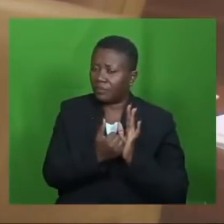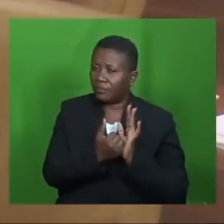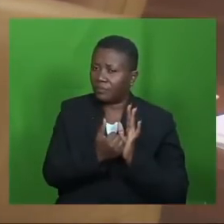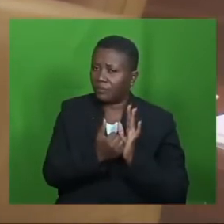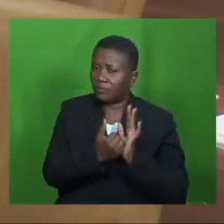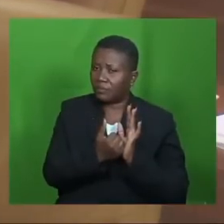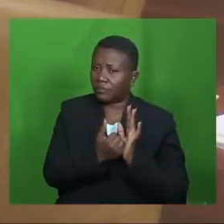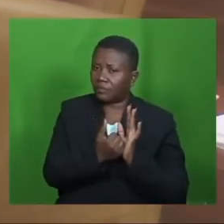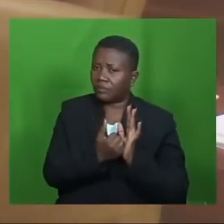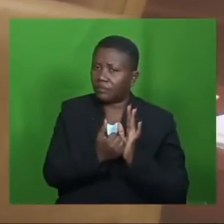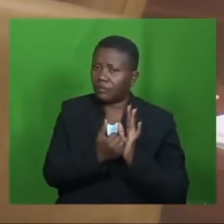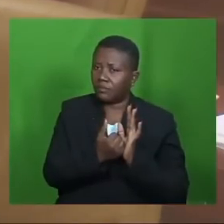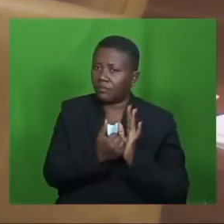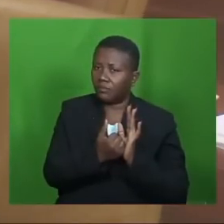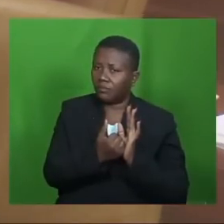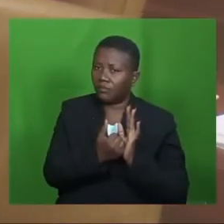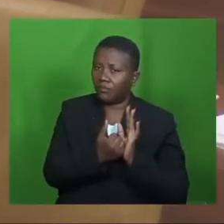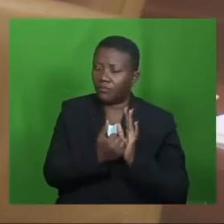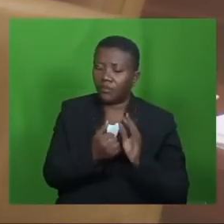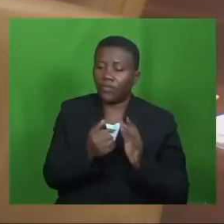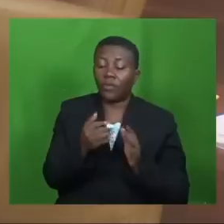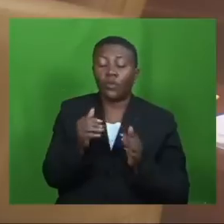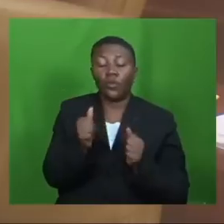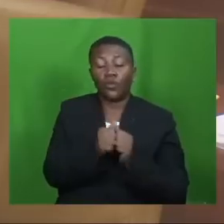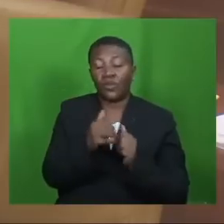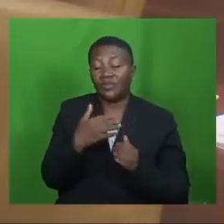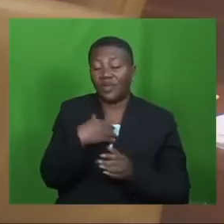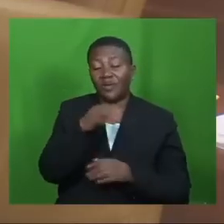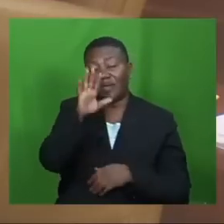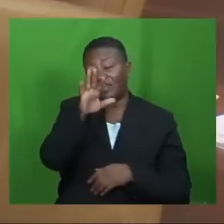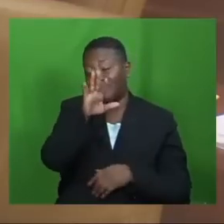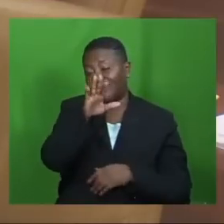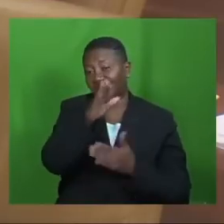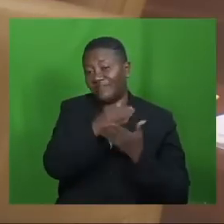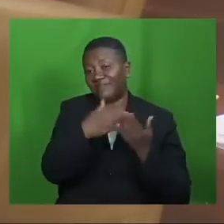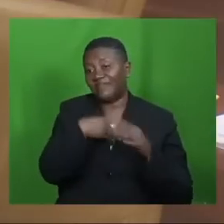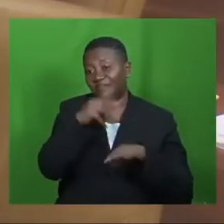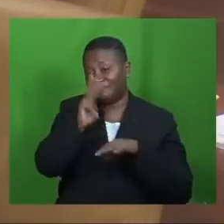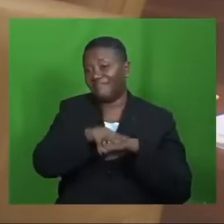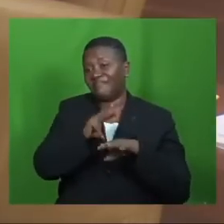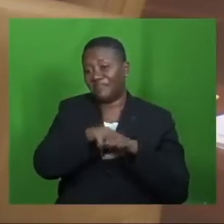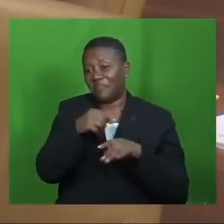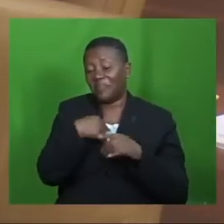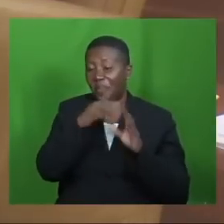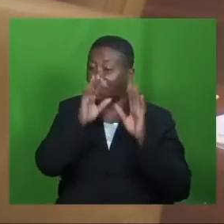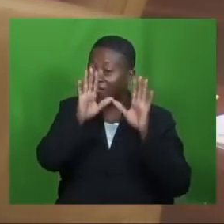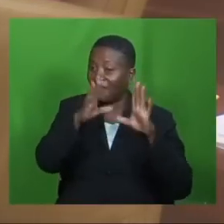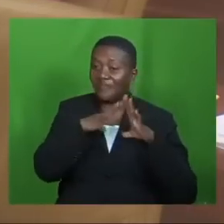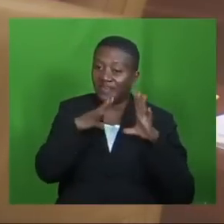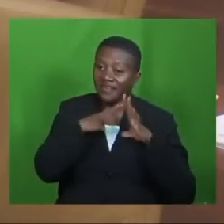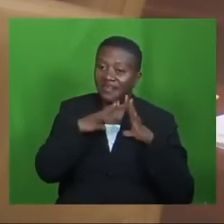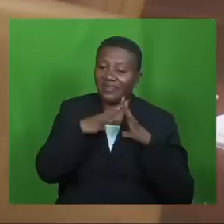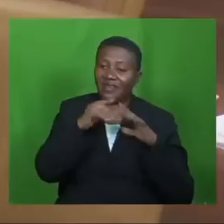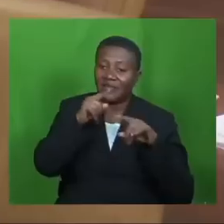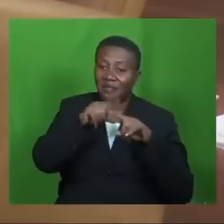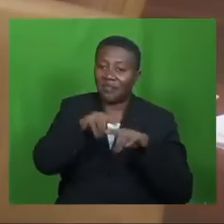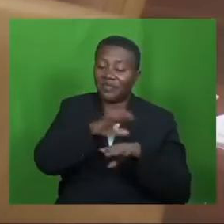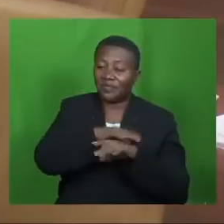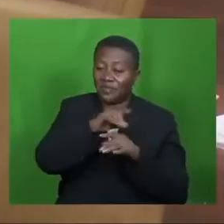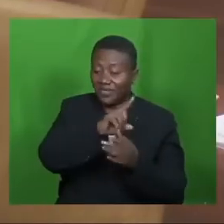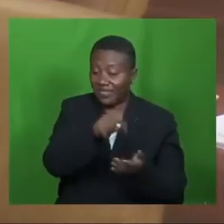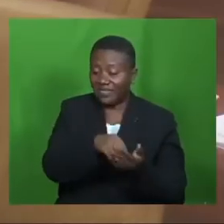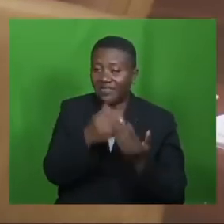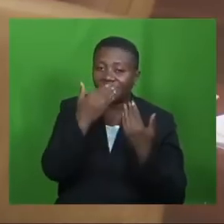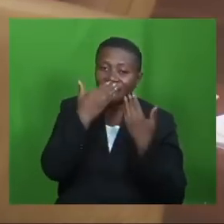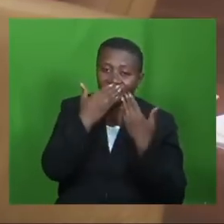So, based on this, with these few words, thank you very much, Mr. Speaker, for the opportunity to add my